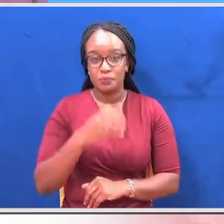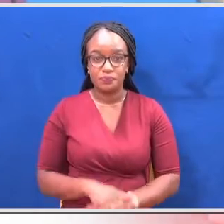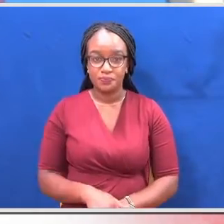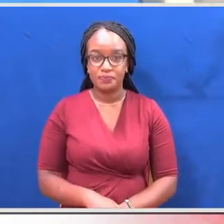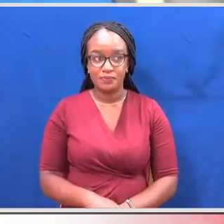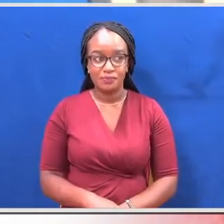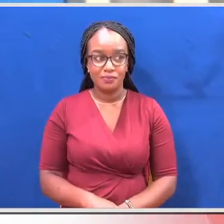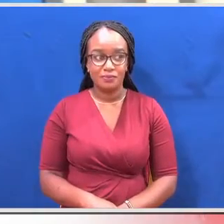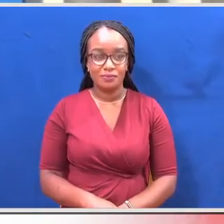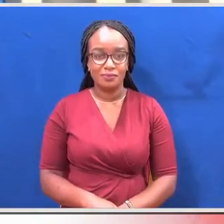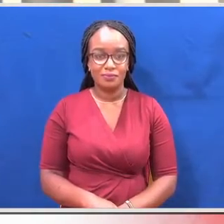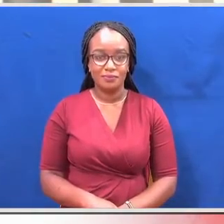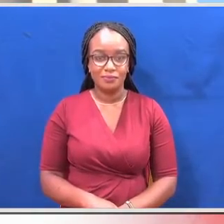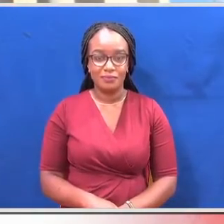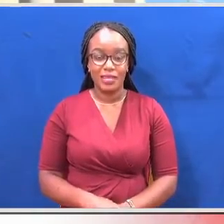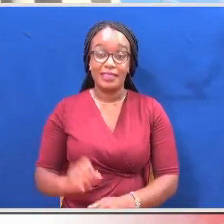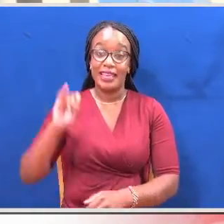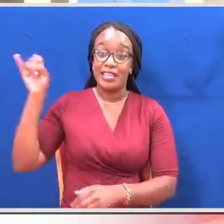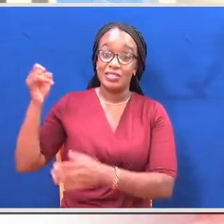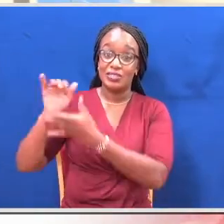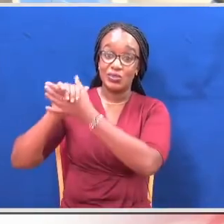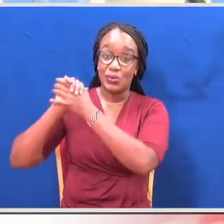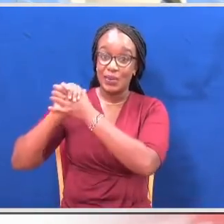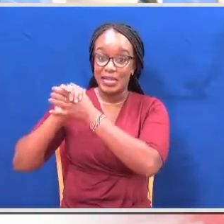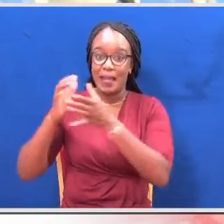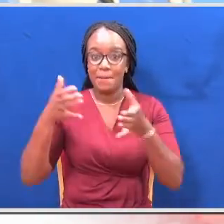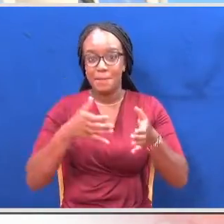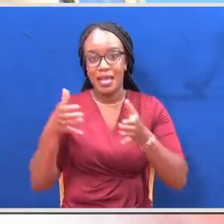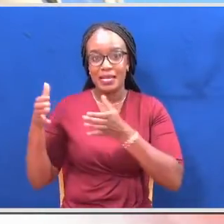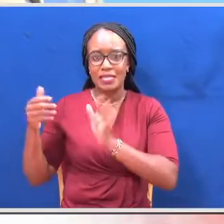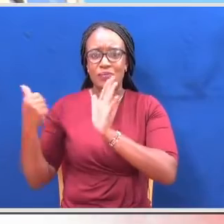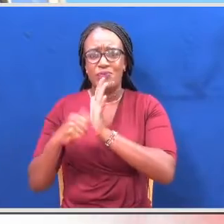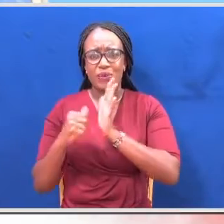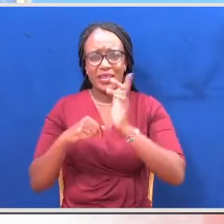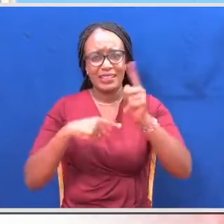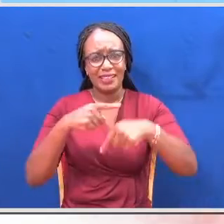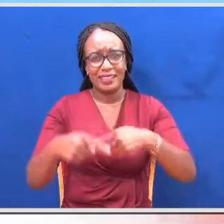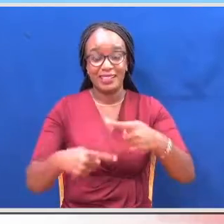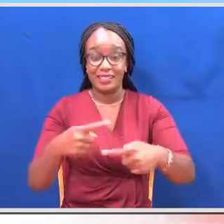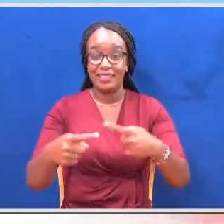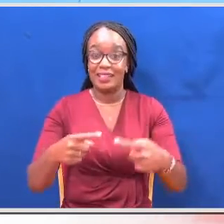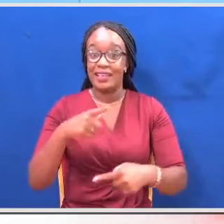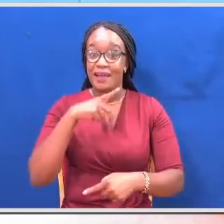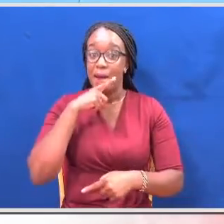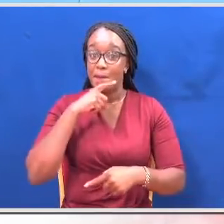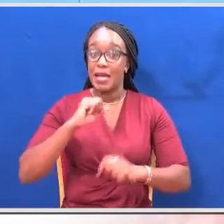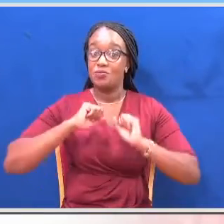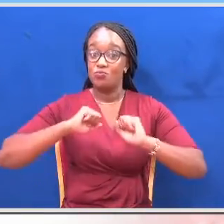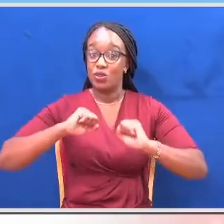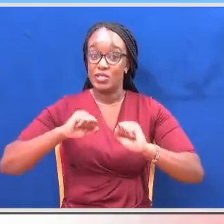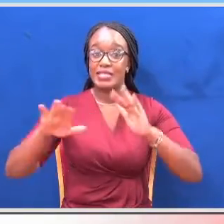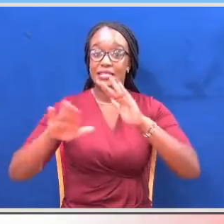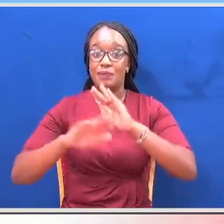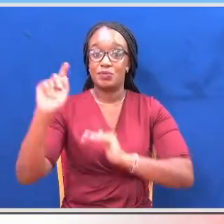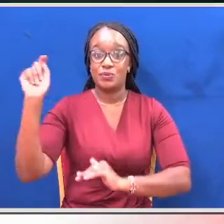The rift within the Jubilee party has widened by the day, and the son of the Rift Valley region, Deputy President William